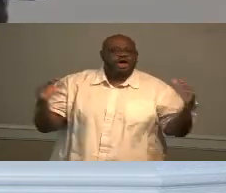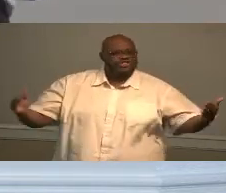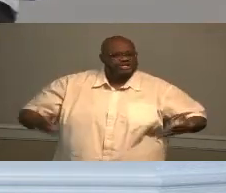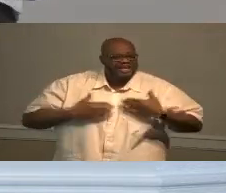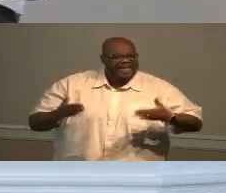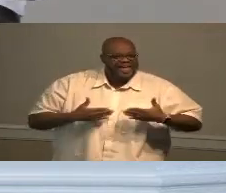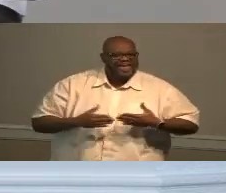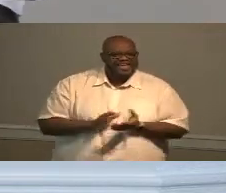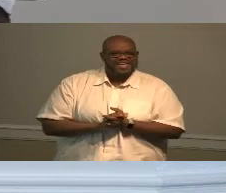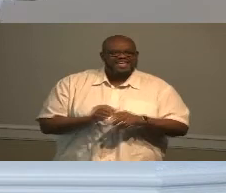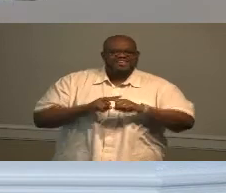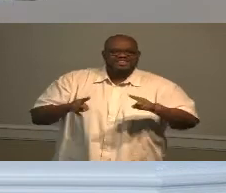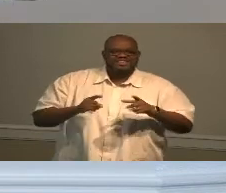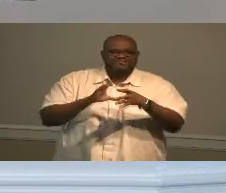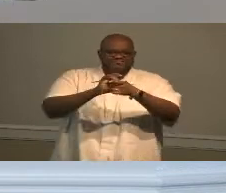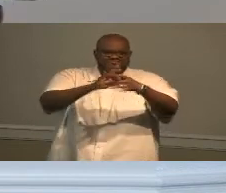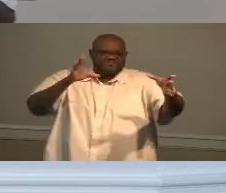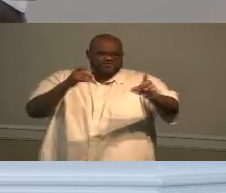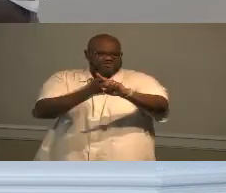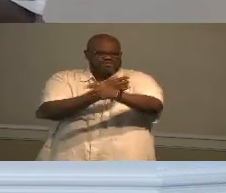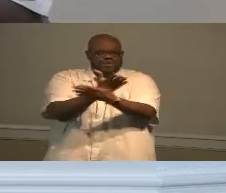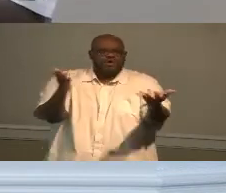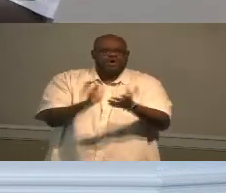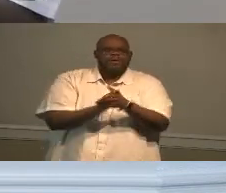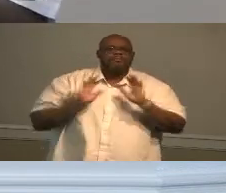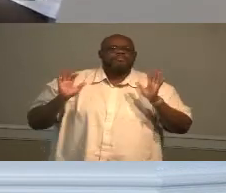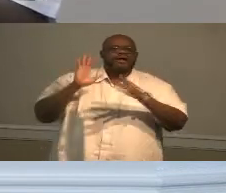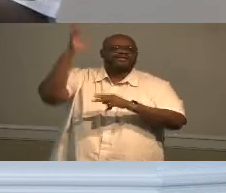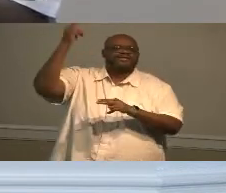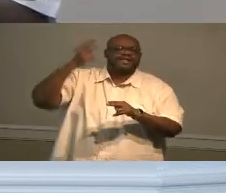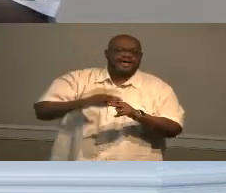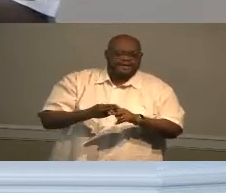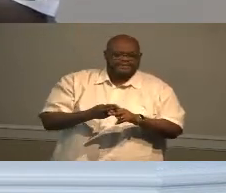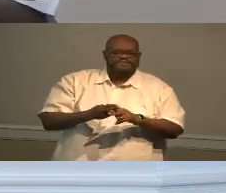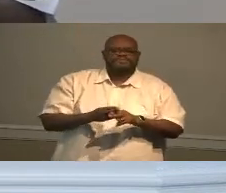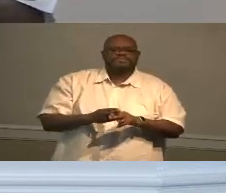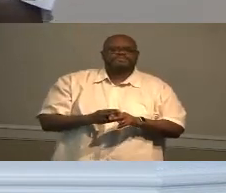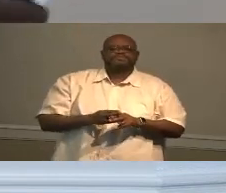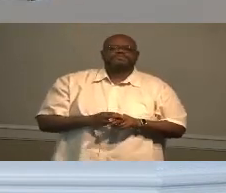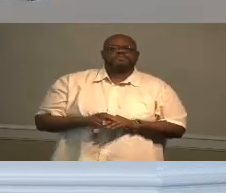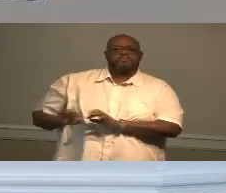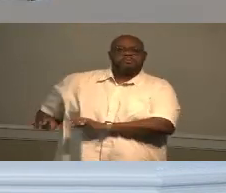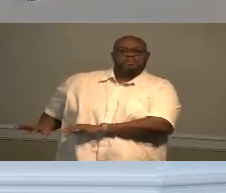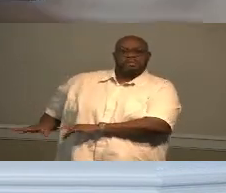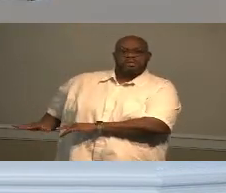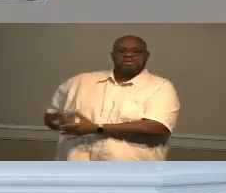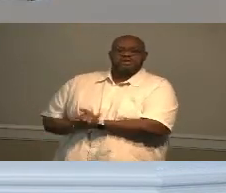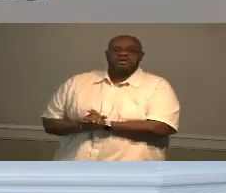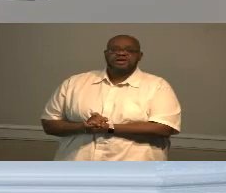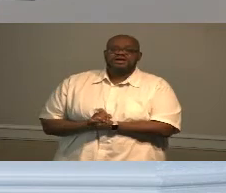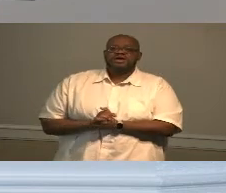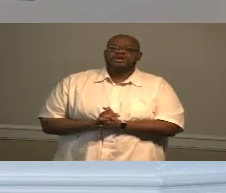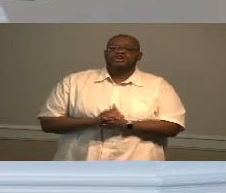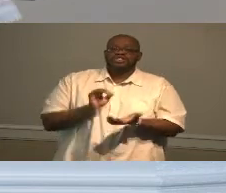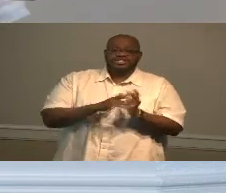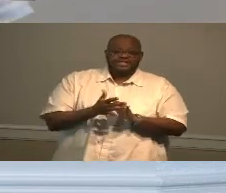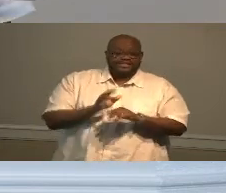he didn't let you go? Praise his name. They got back into the ship.